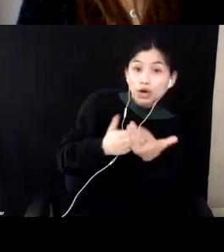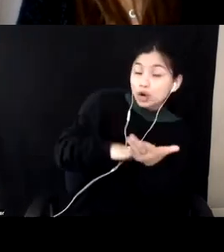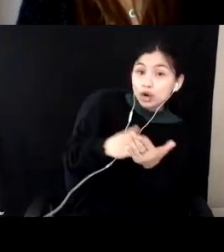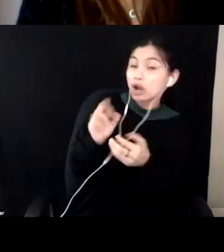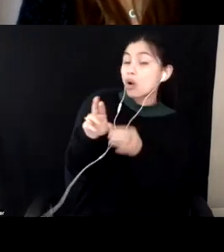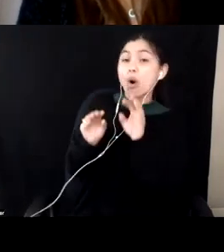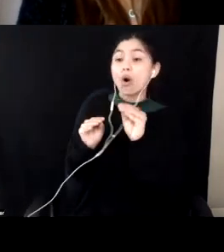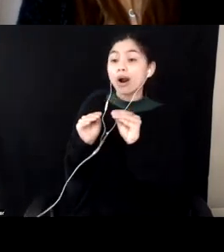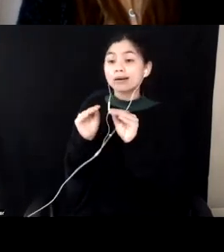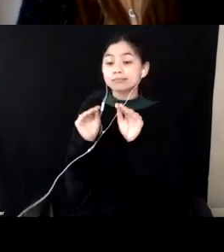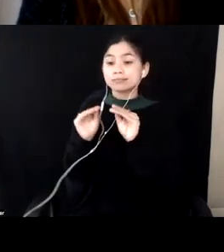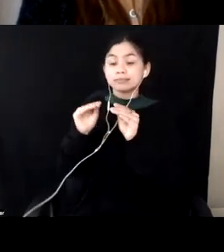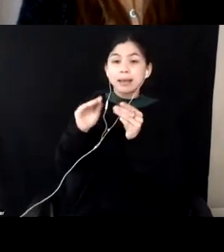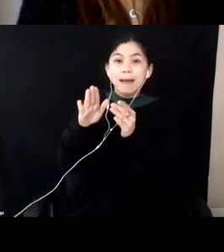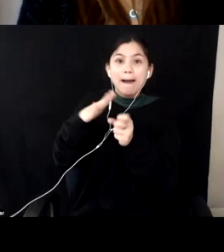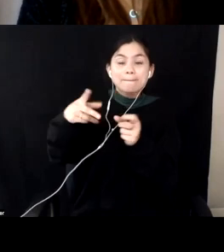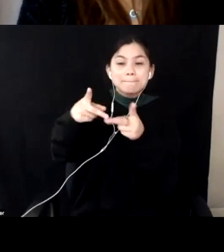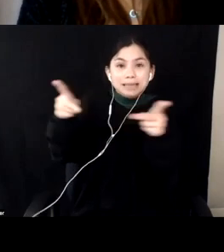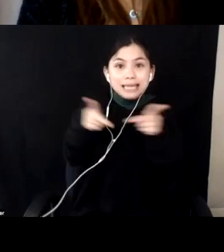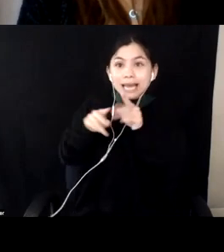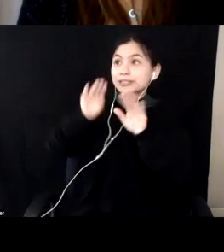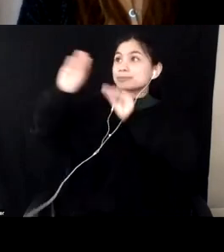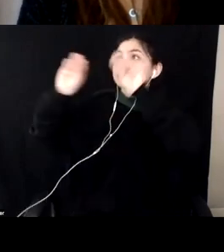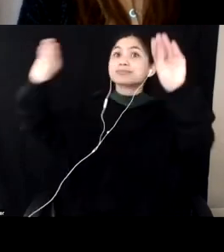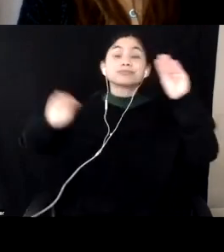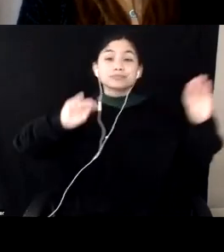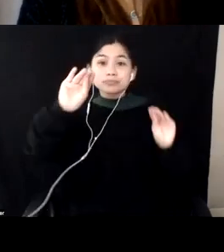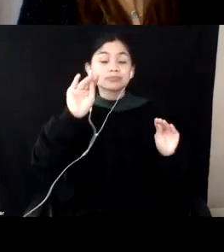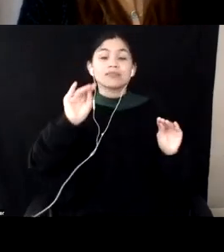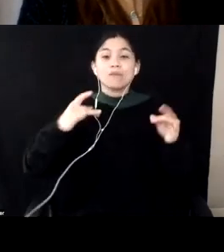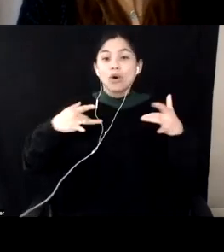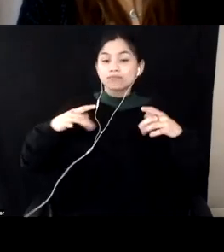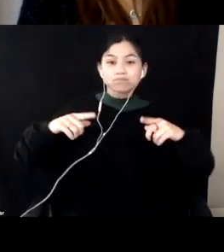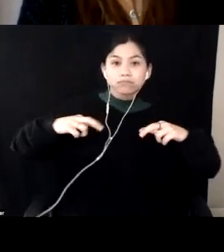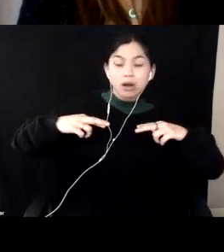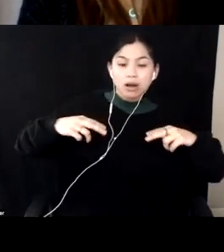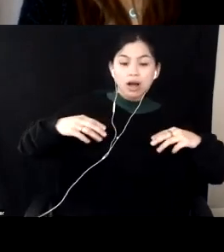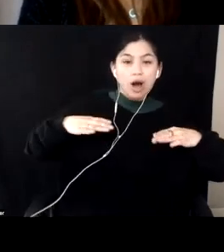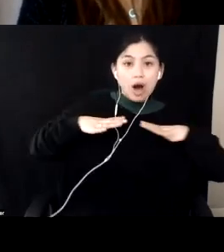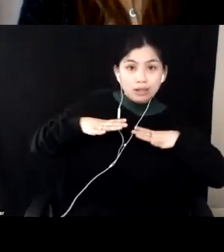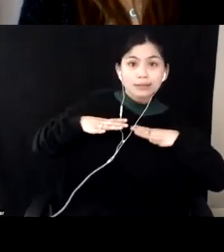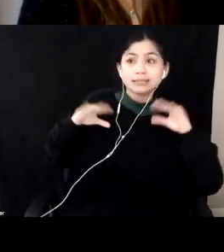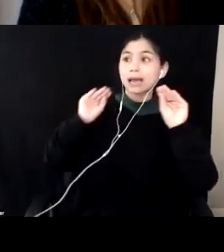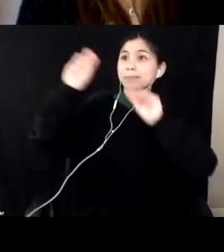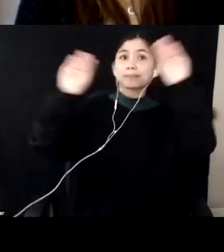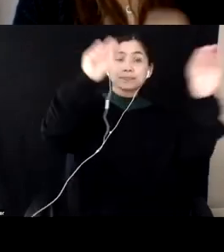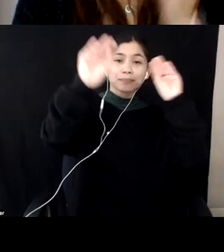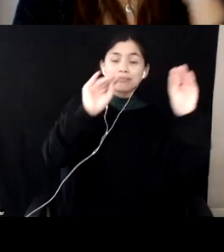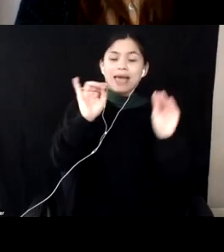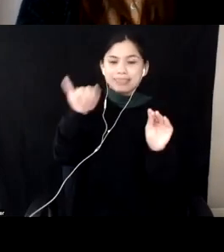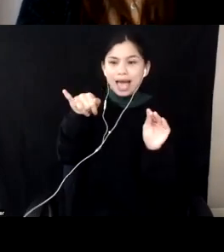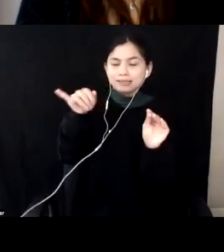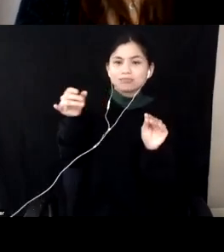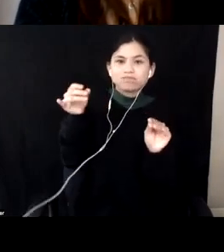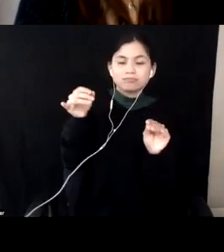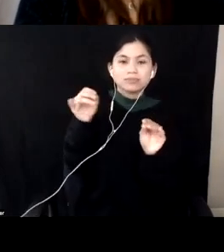decorating for any kind of holiday. It helps an additional tool.